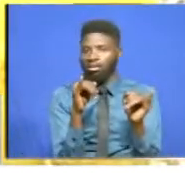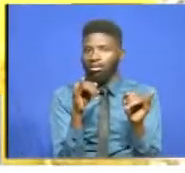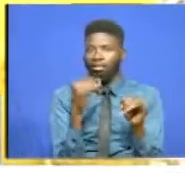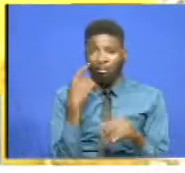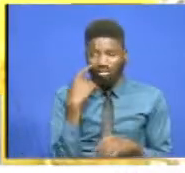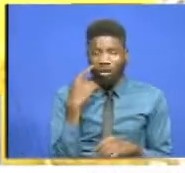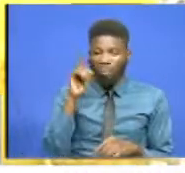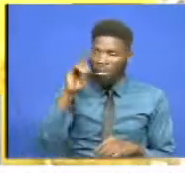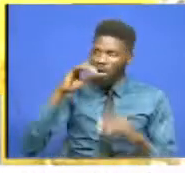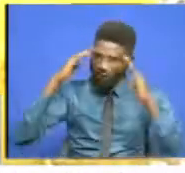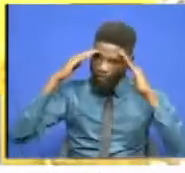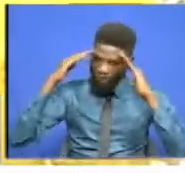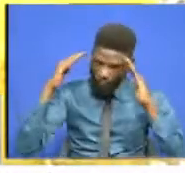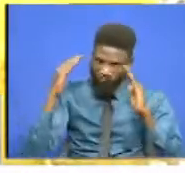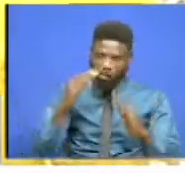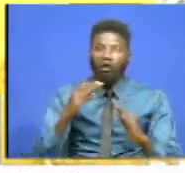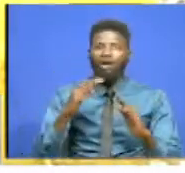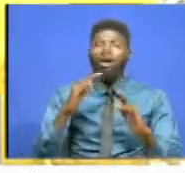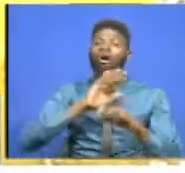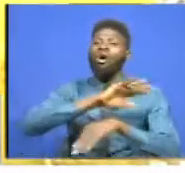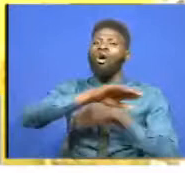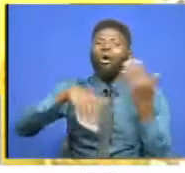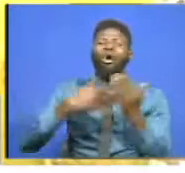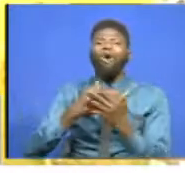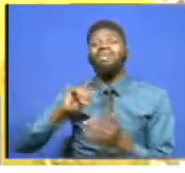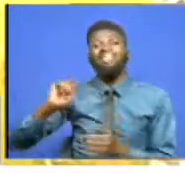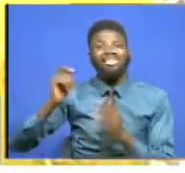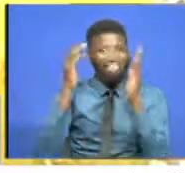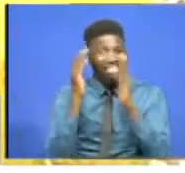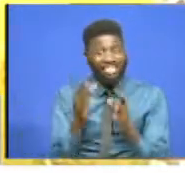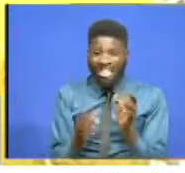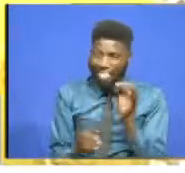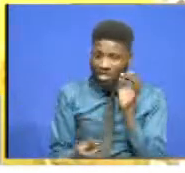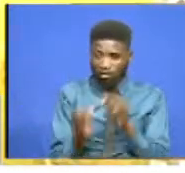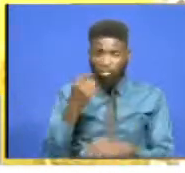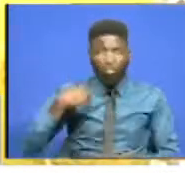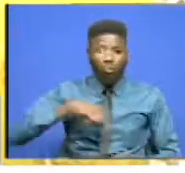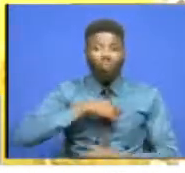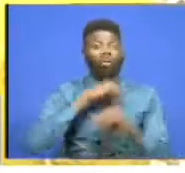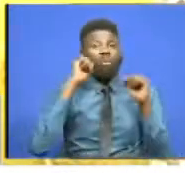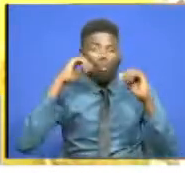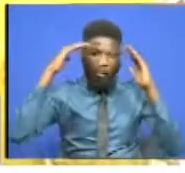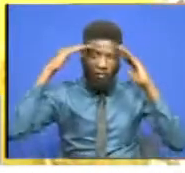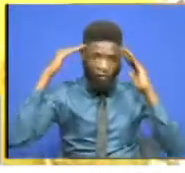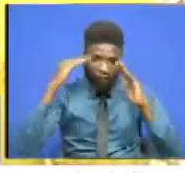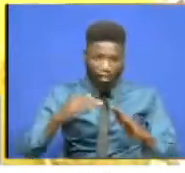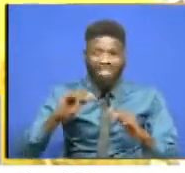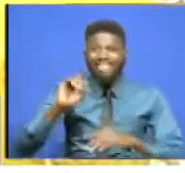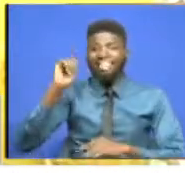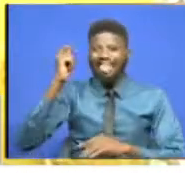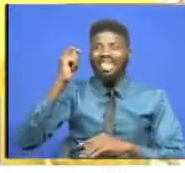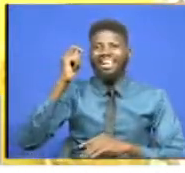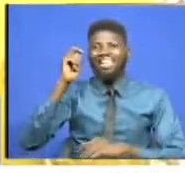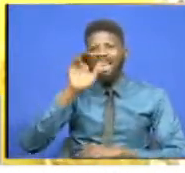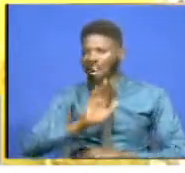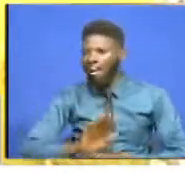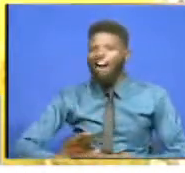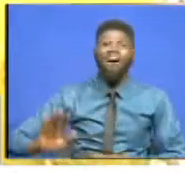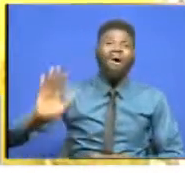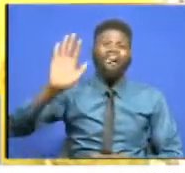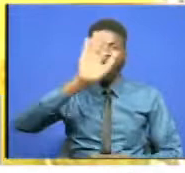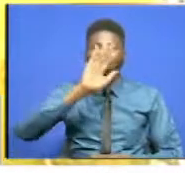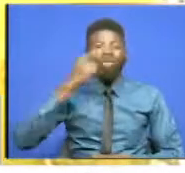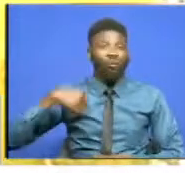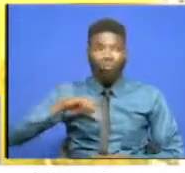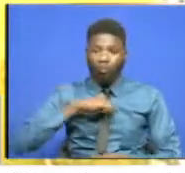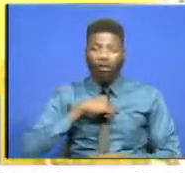focus on the entire Kenya. We should look at the map of Kenya. If we are able to focus on the map of Kenya, and honestly, we put the